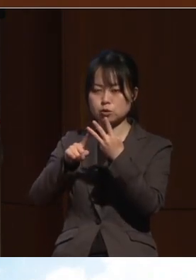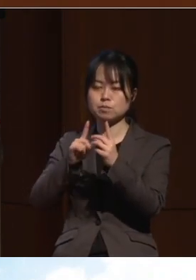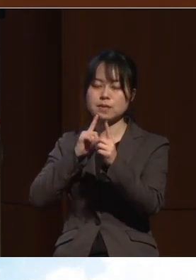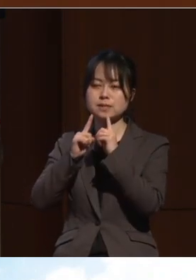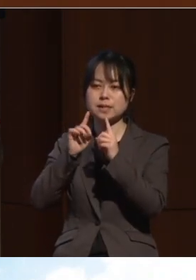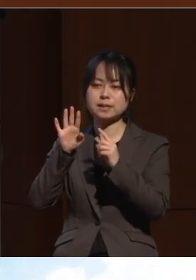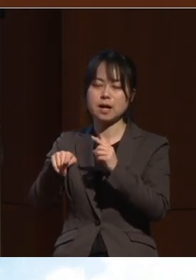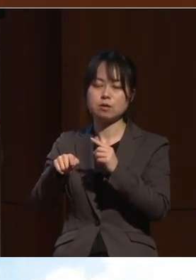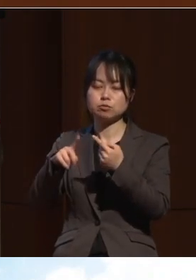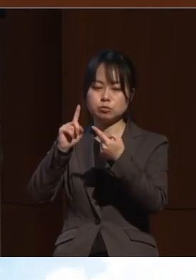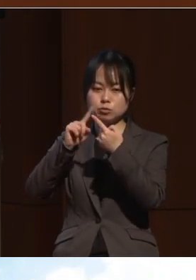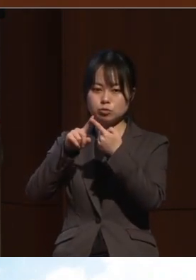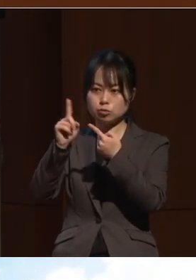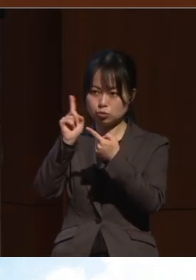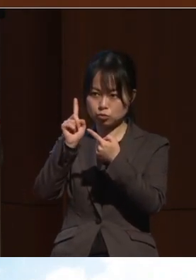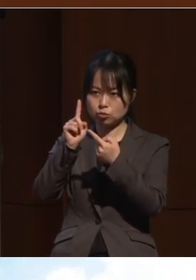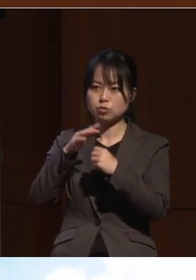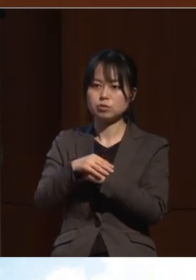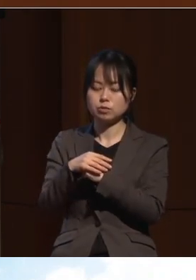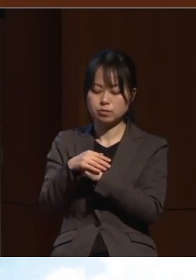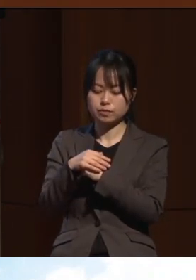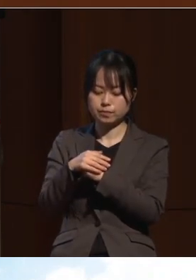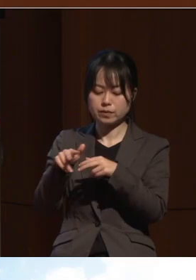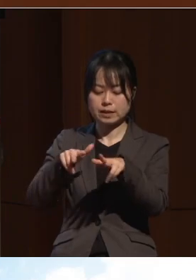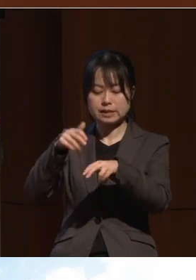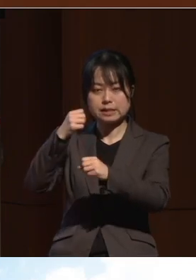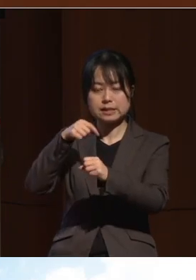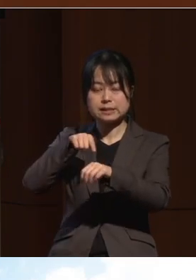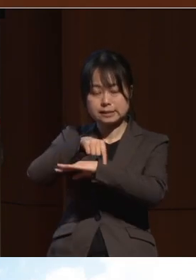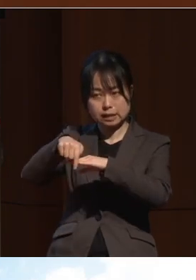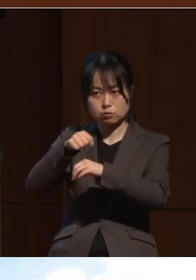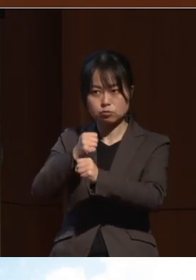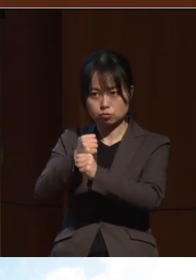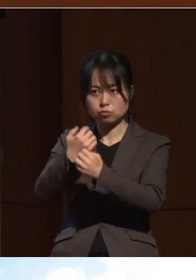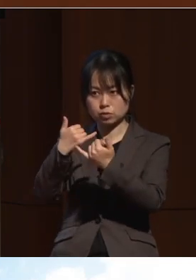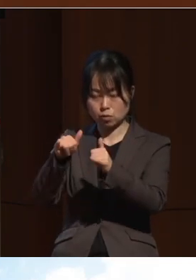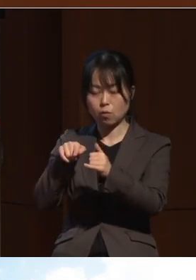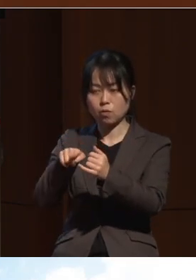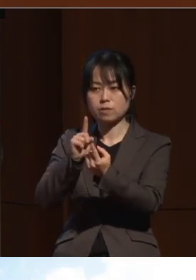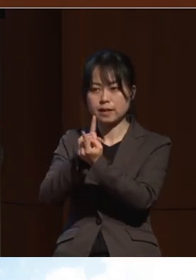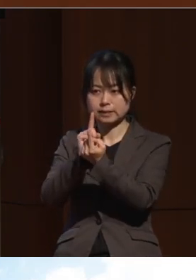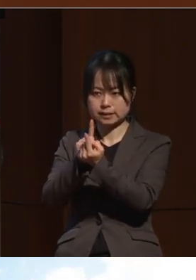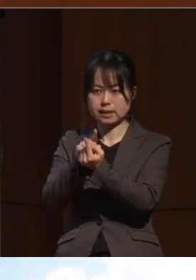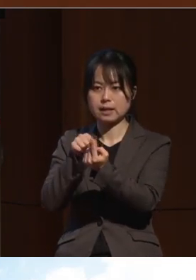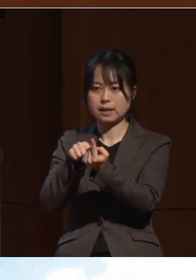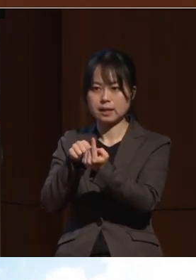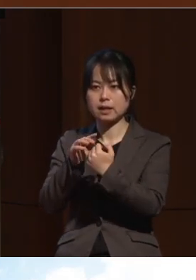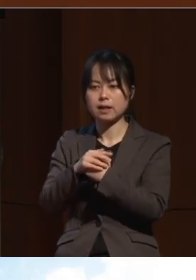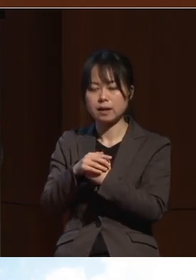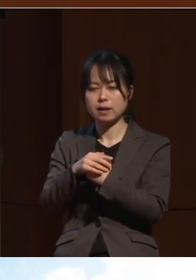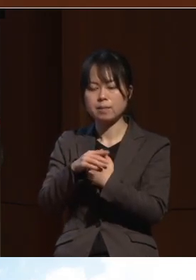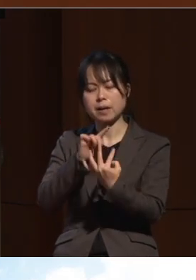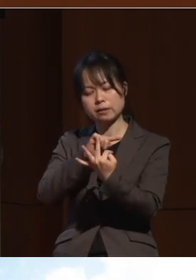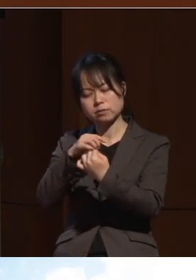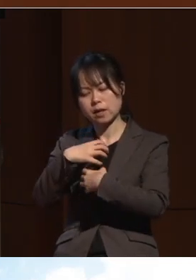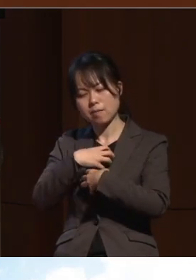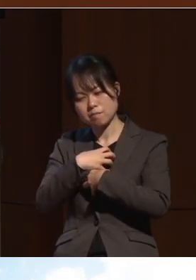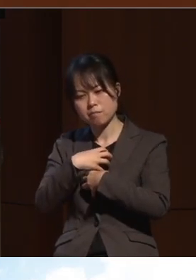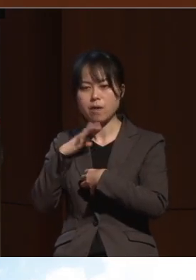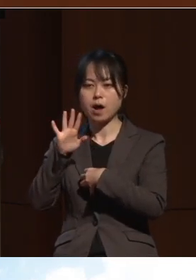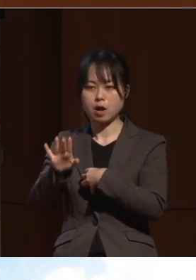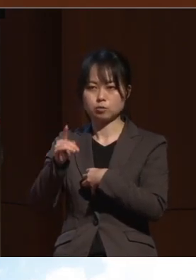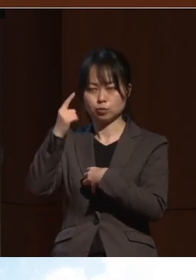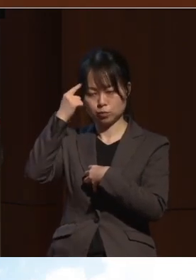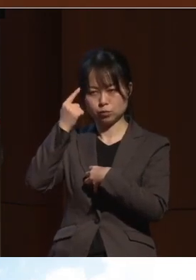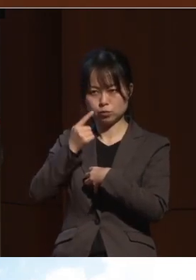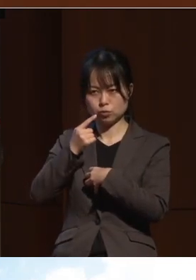message is for policymakers, and I know there are some policymakers in the room, and we have really quite a concern actually in the UK that many professional bodies,